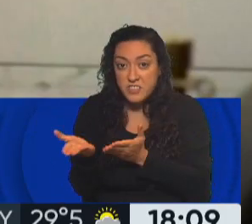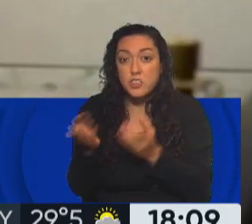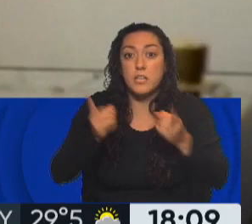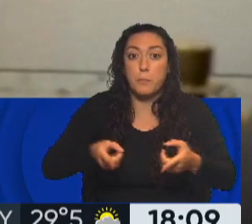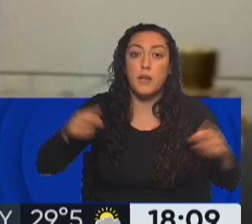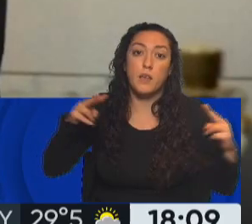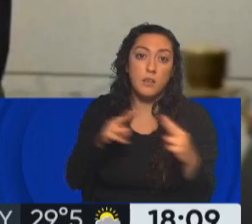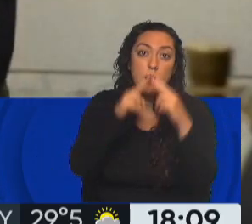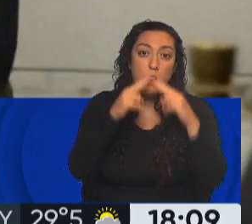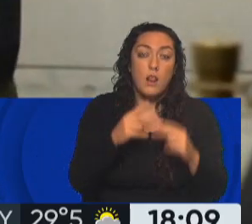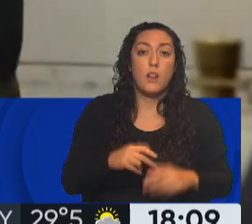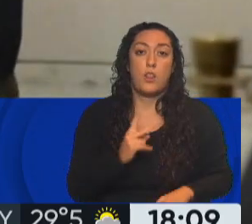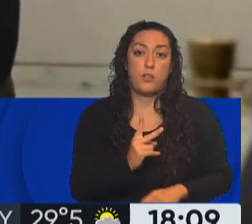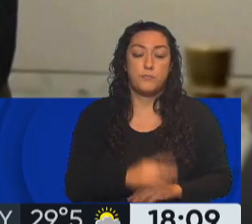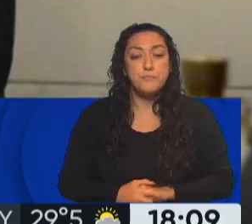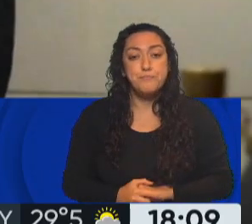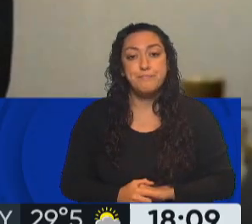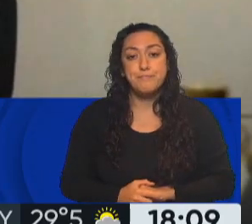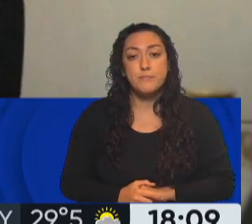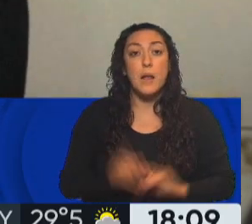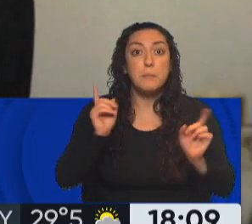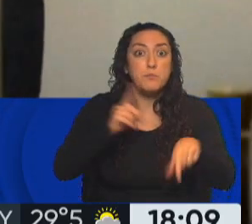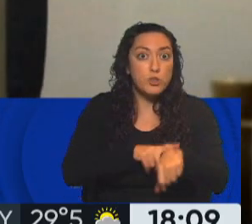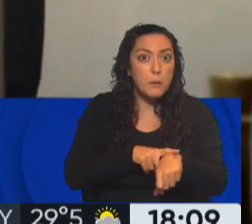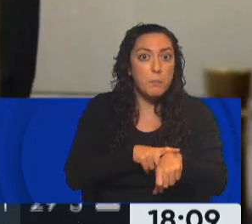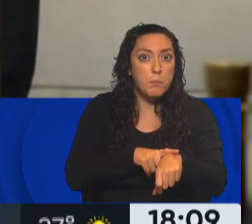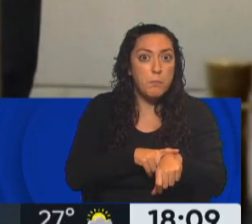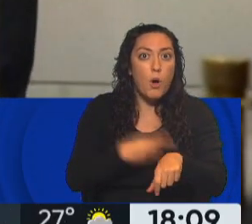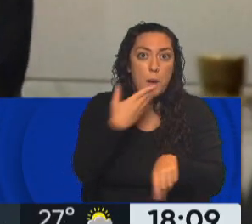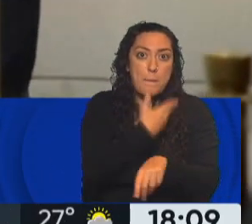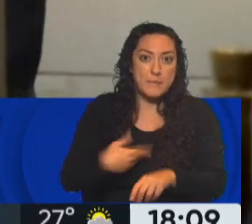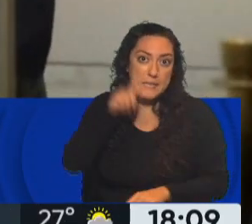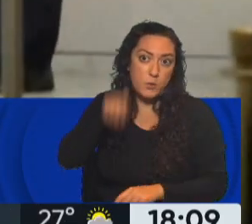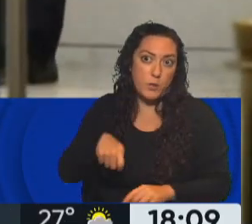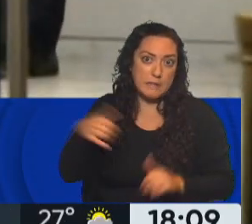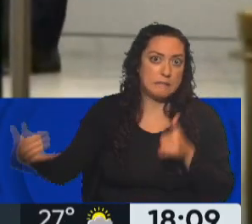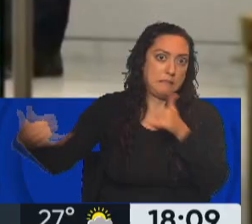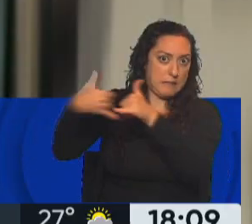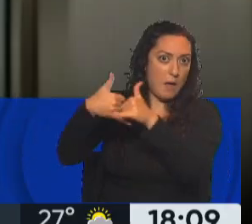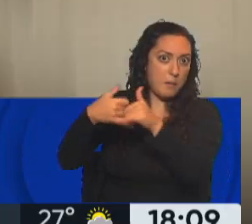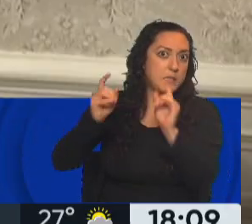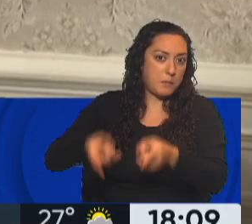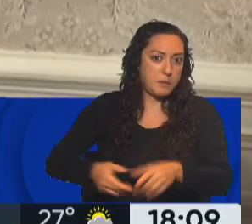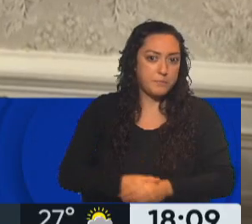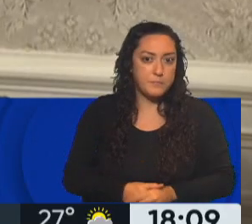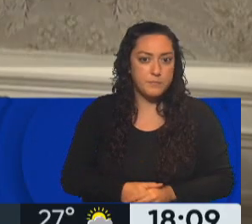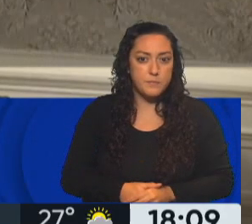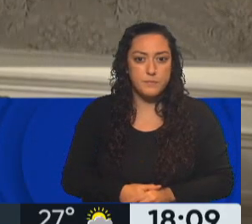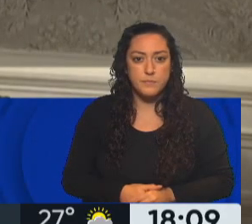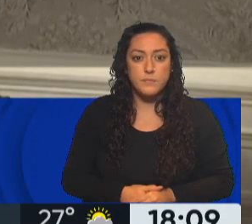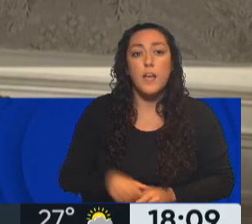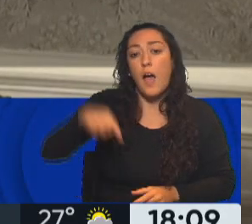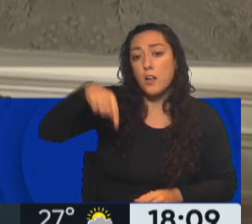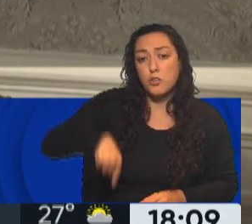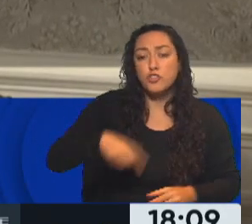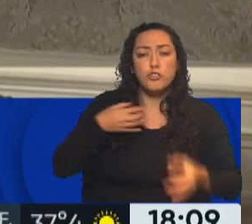bilaterales. Inmediatamente después, Trump habló también con el presidente ucraniano Volodymyr Zelensky. We had